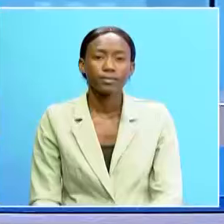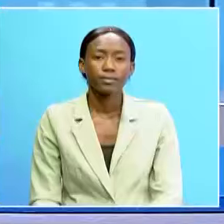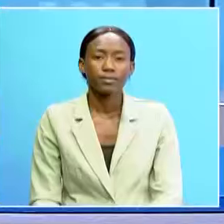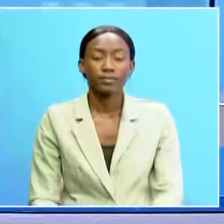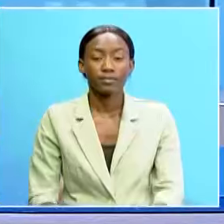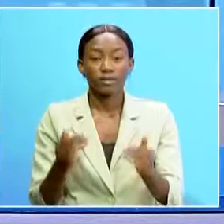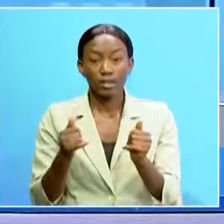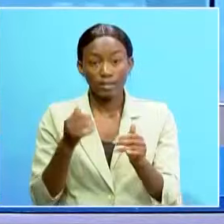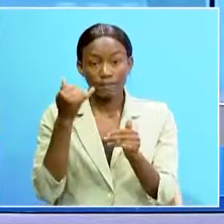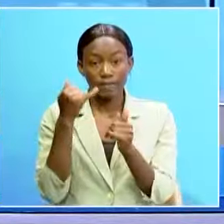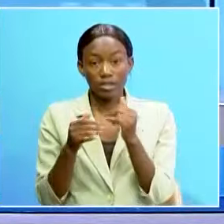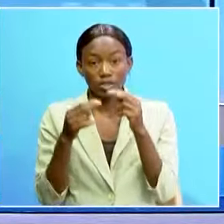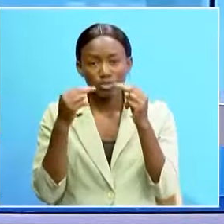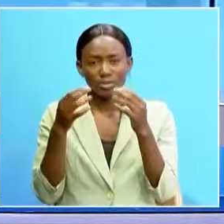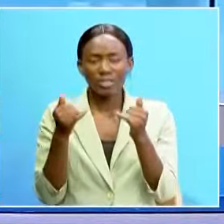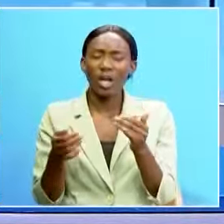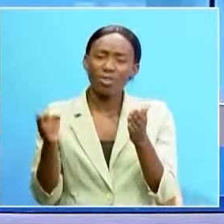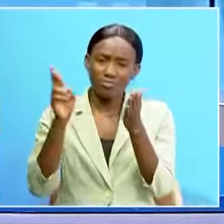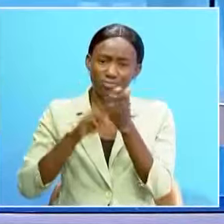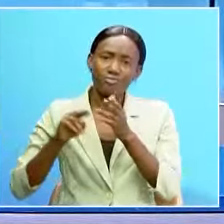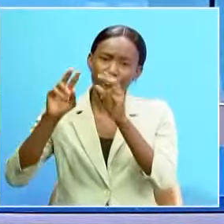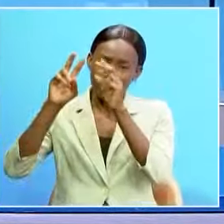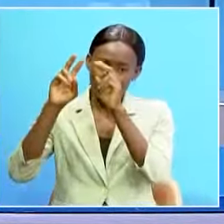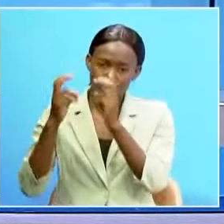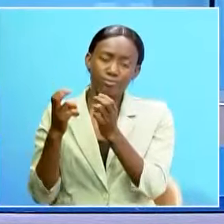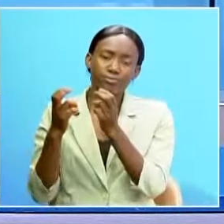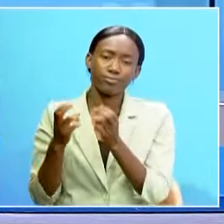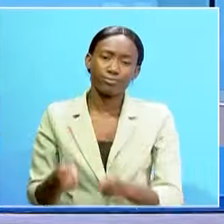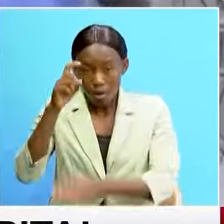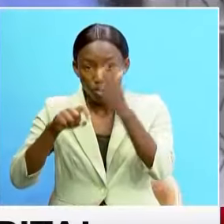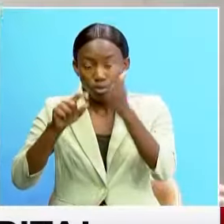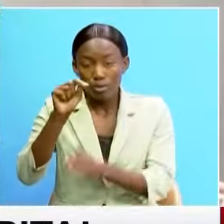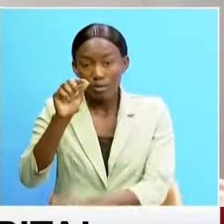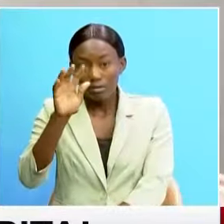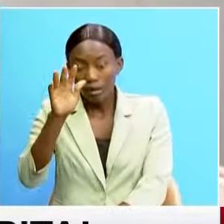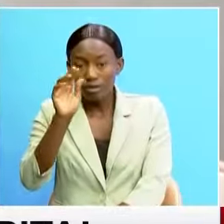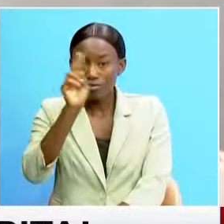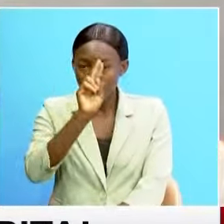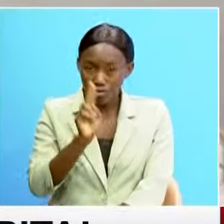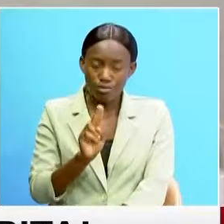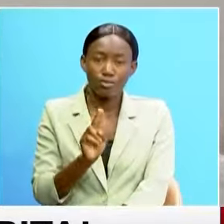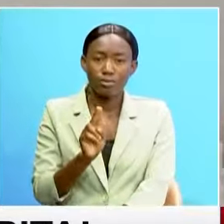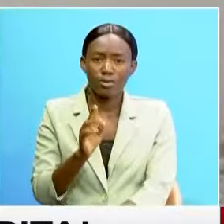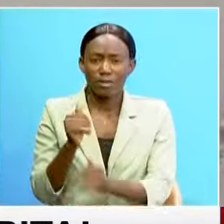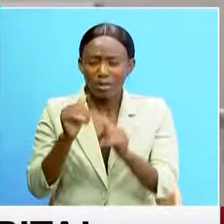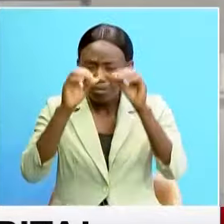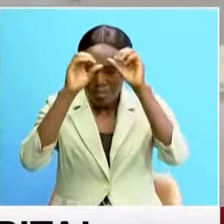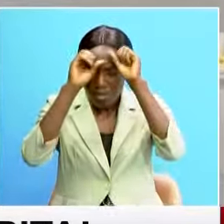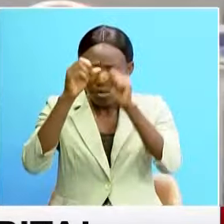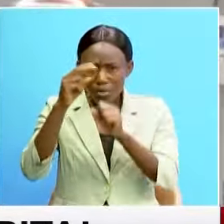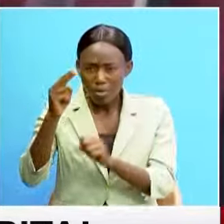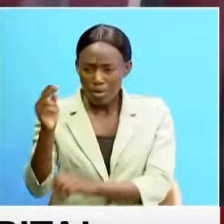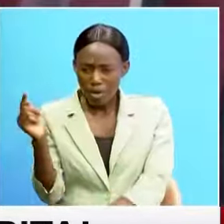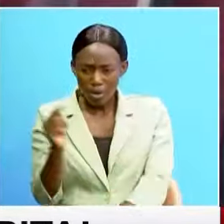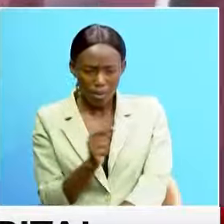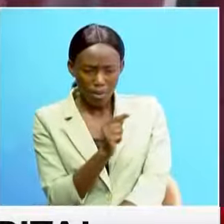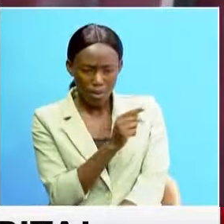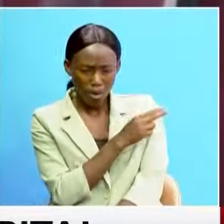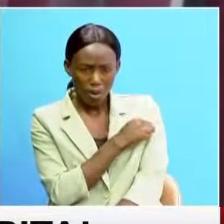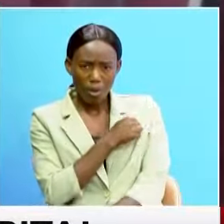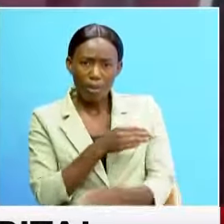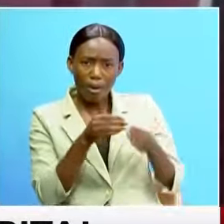As we end the news, a reminder of the top stories that made headlines. President Hichilema unveils two